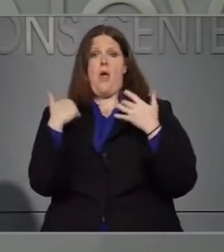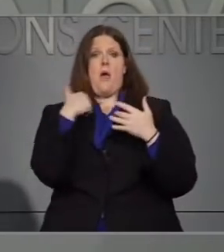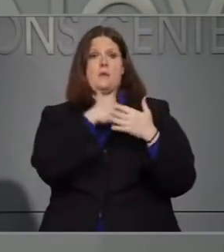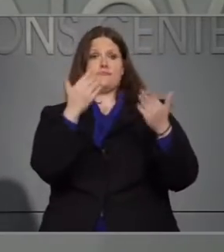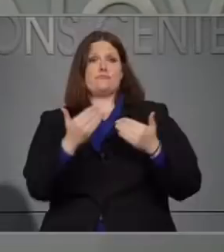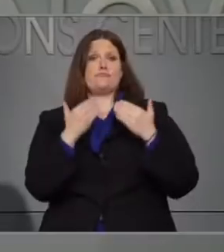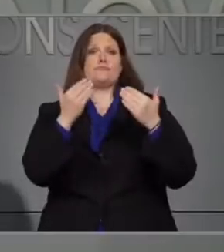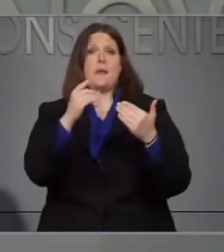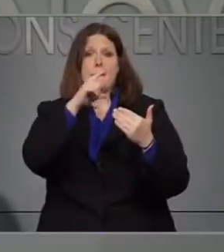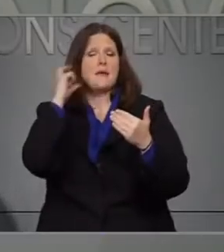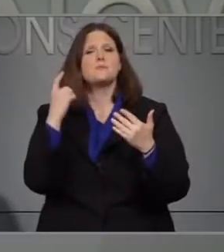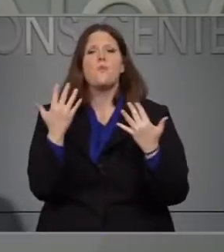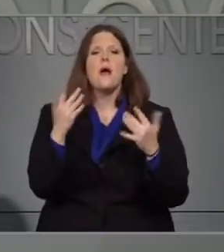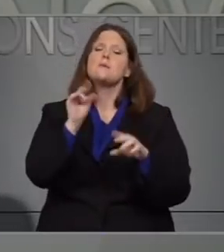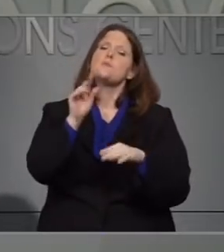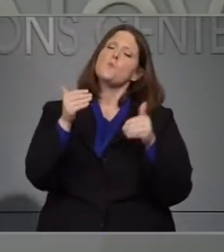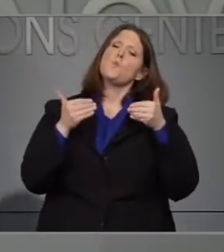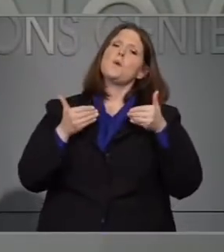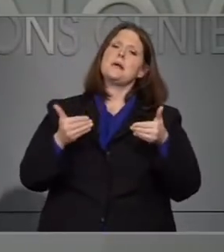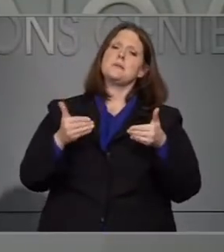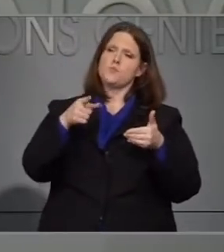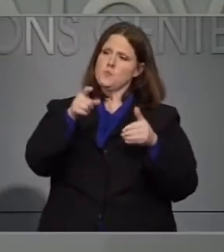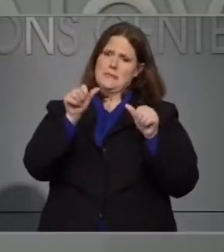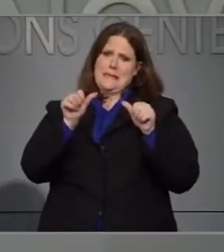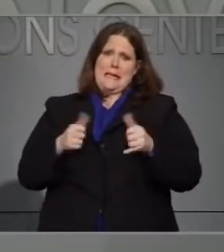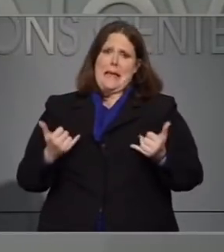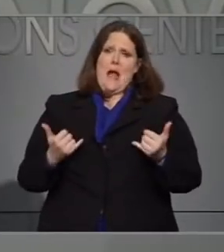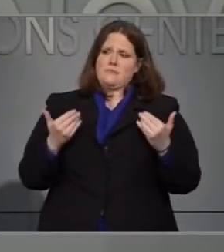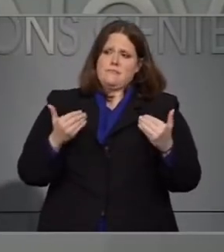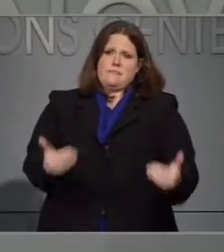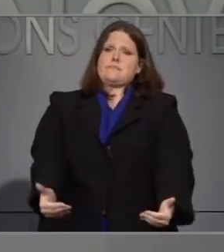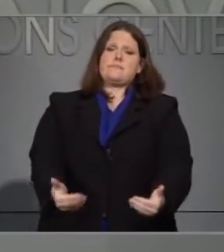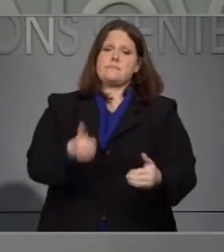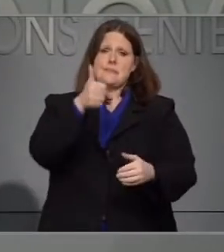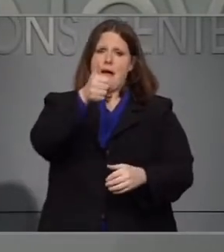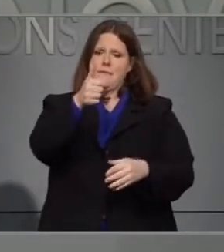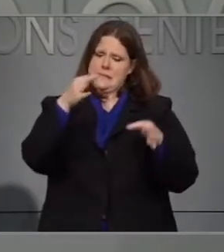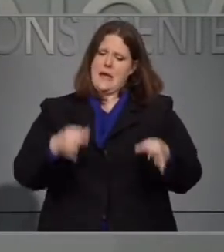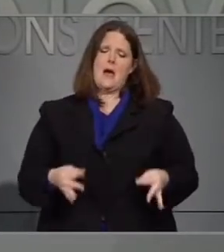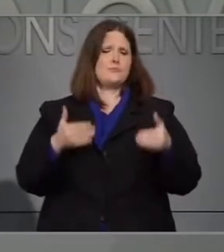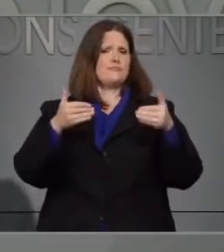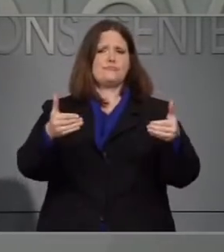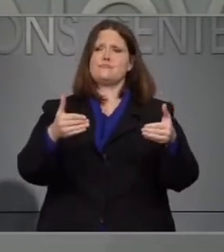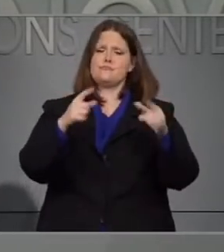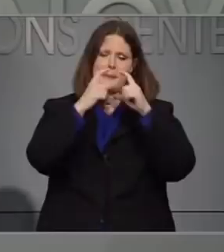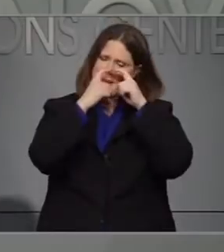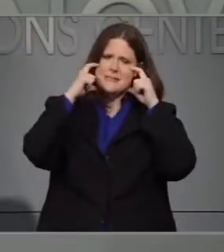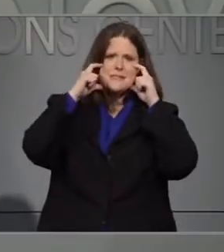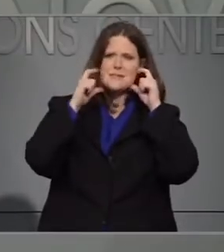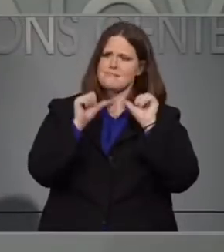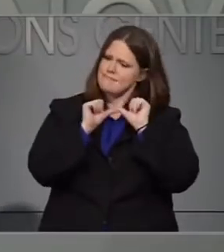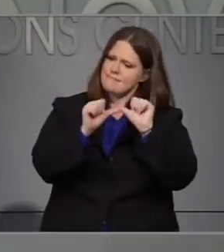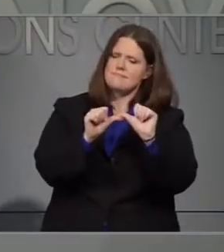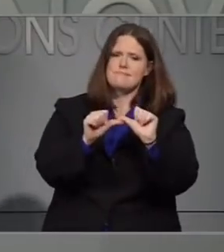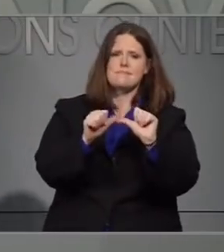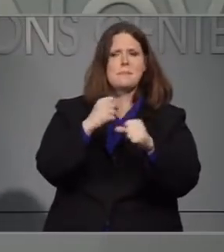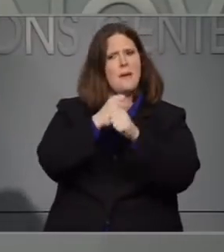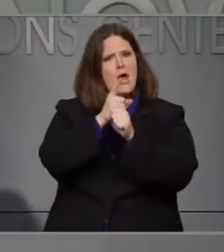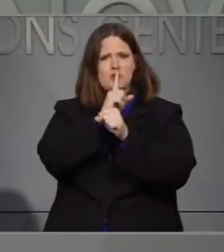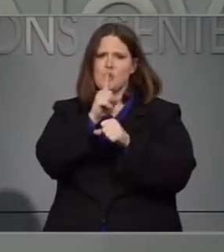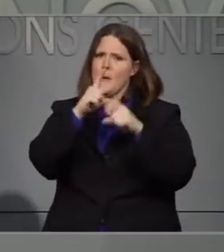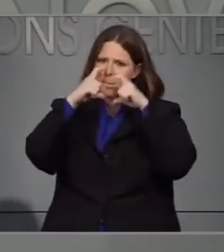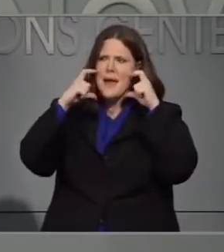that it's a mandate. What I'm sharing is we can do this right now. Right now, you can be getting your mask out, making sure you keep it in your